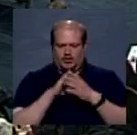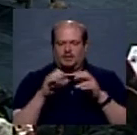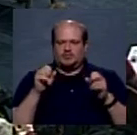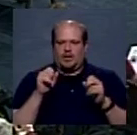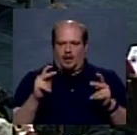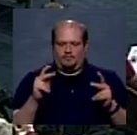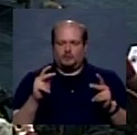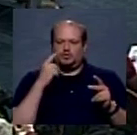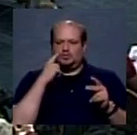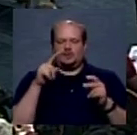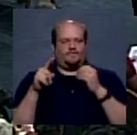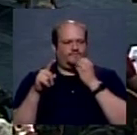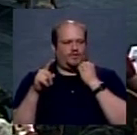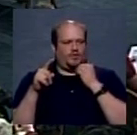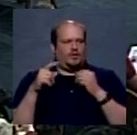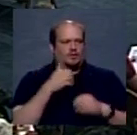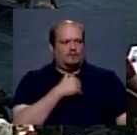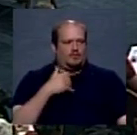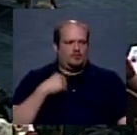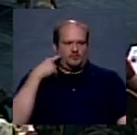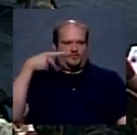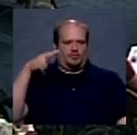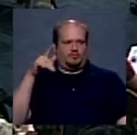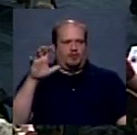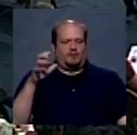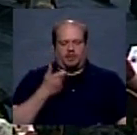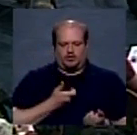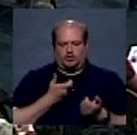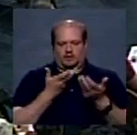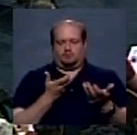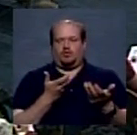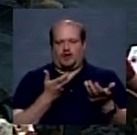opportunity for members of the public to express